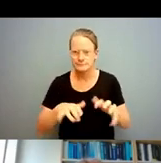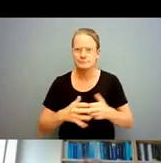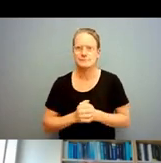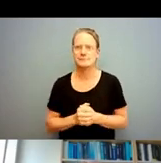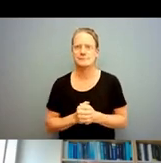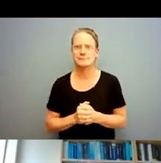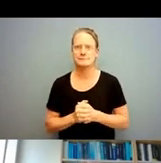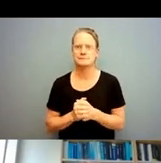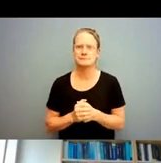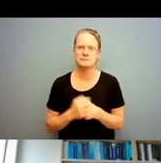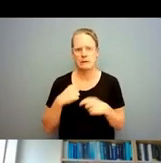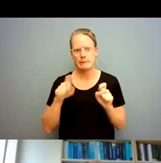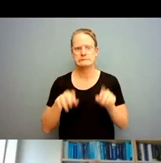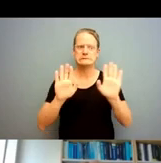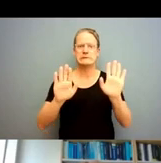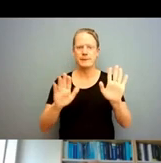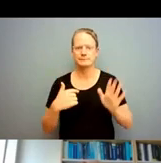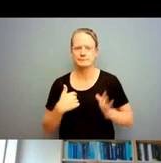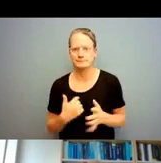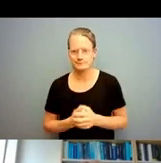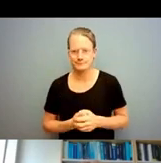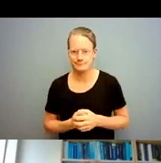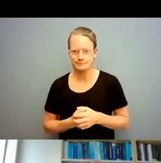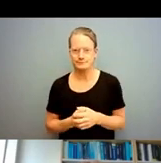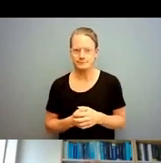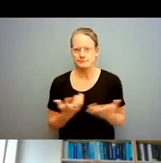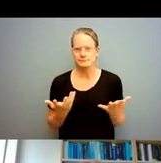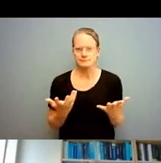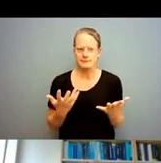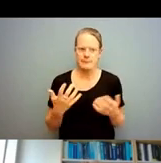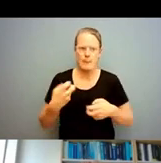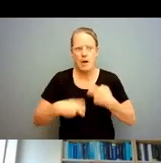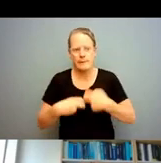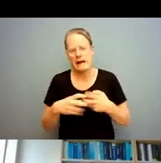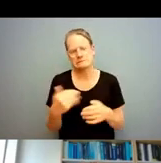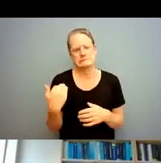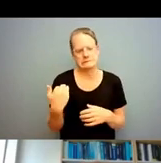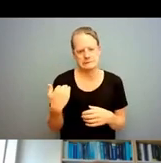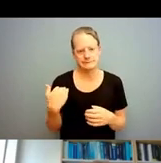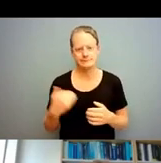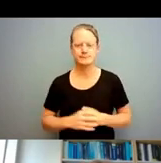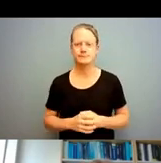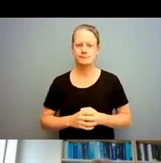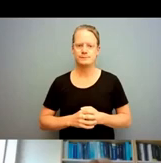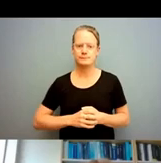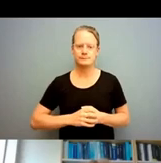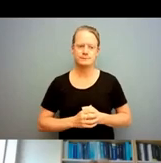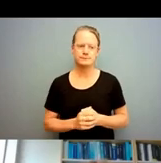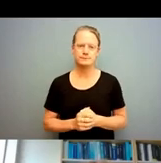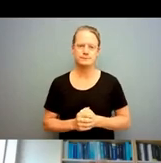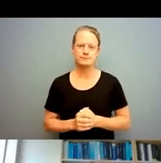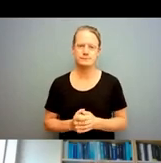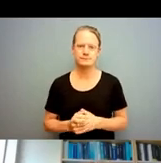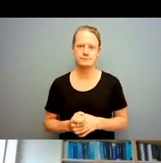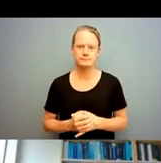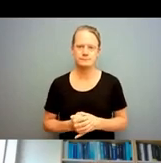my presentation if there are some issues regarding the PowerPoints or a sound.